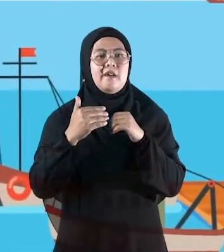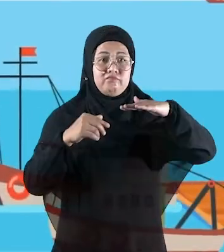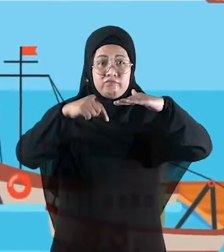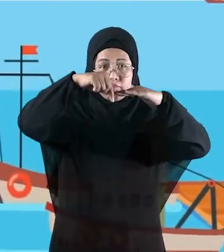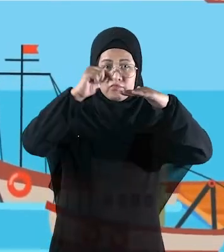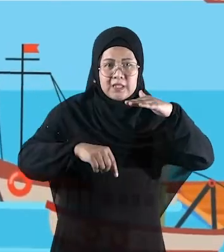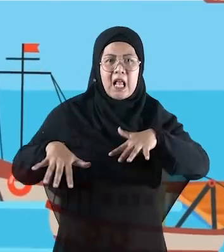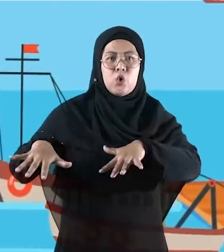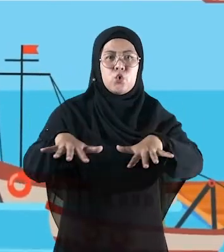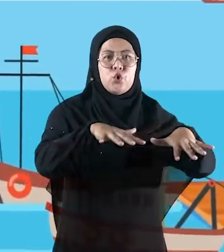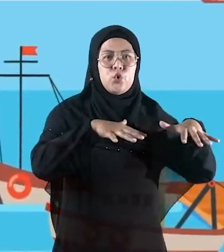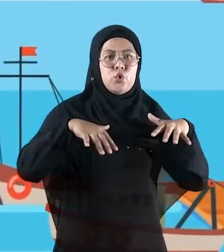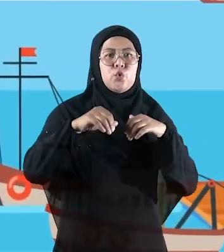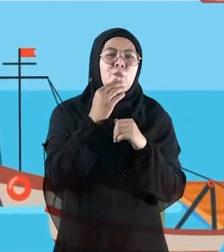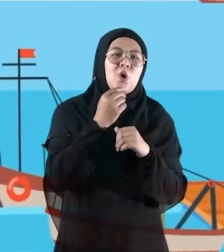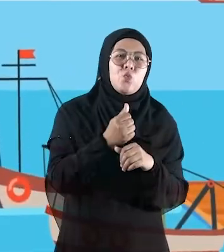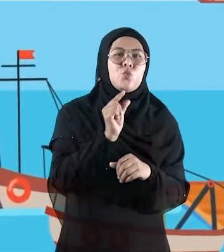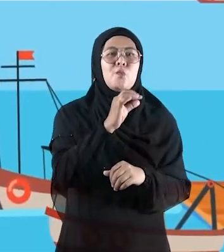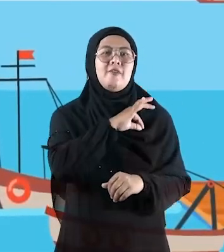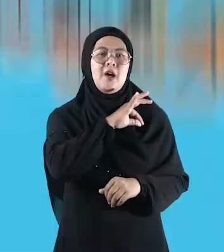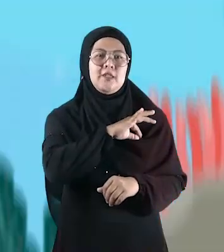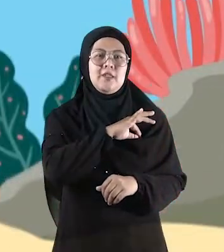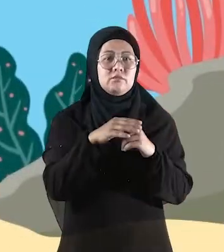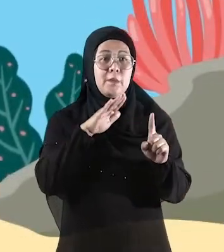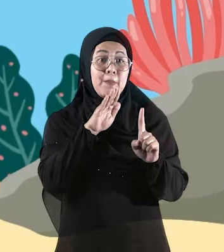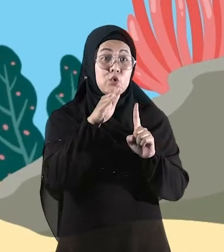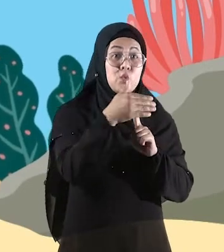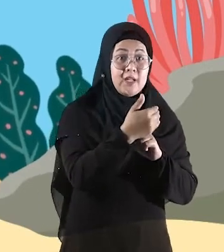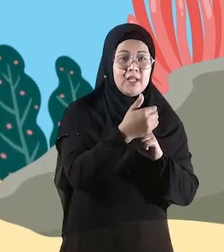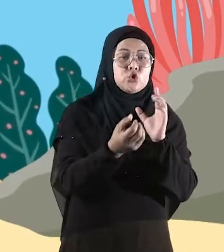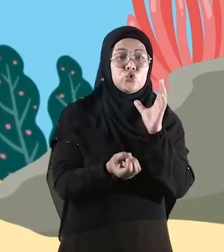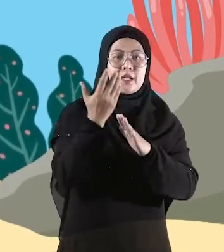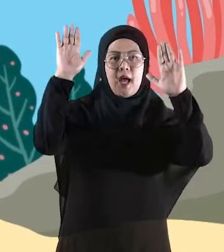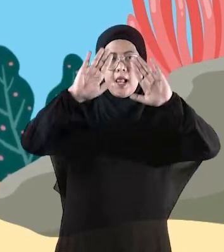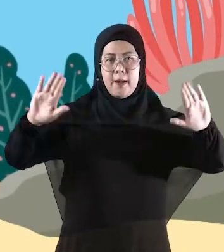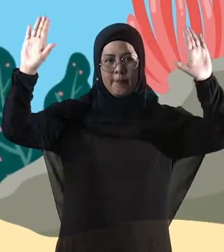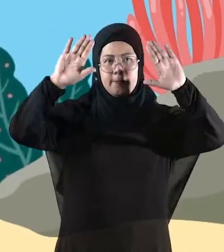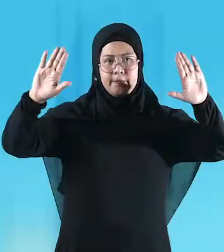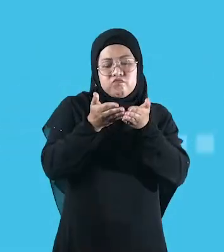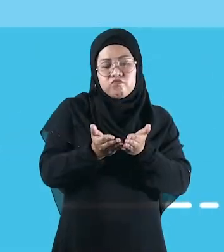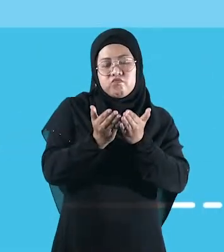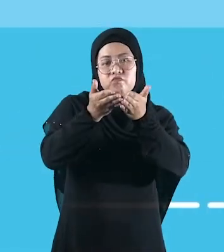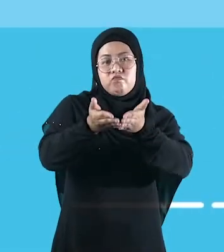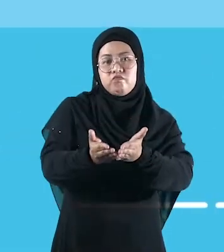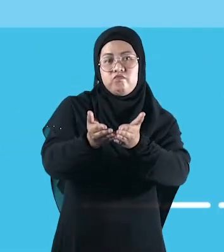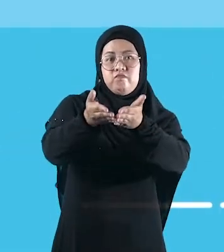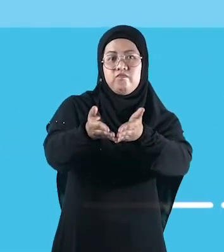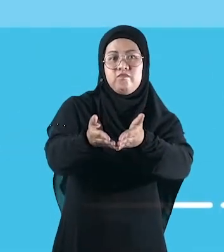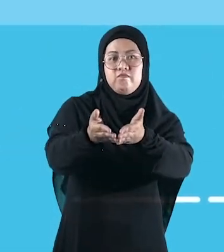Therefore, basic marine mapping is useful for conservation and natural resources, cruise navigation,